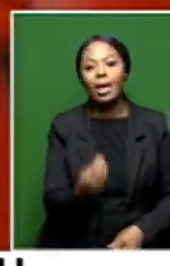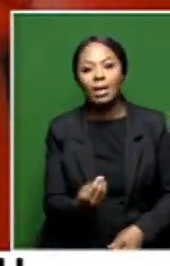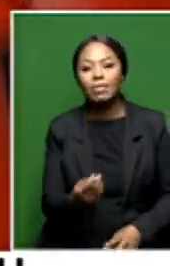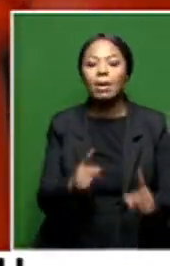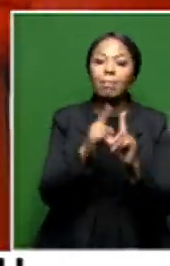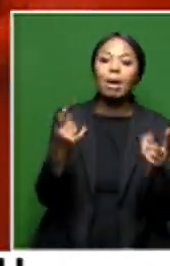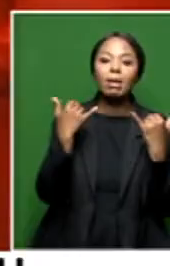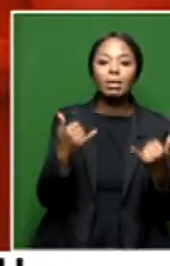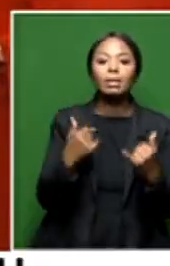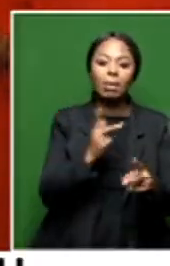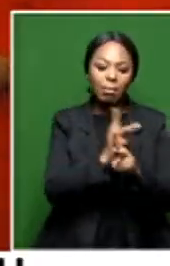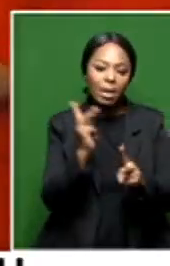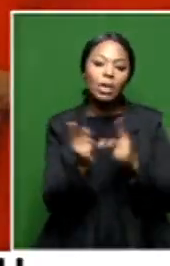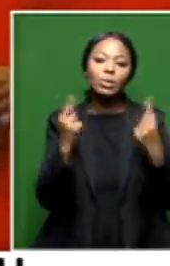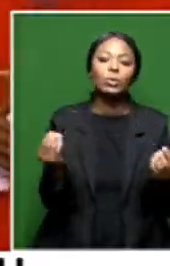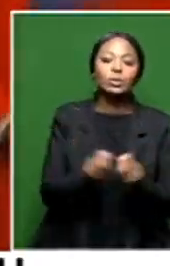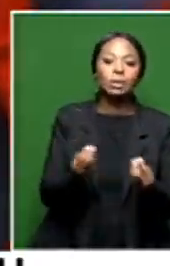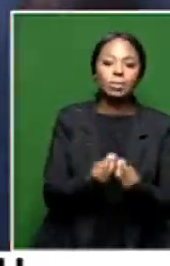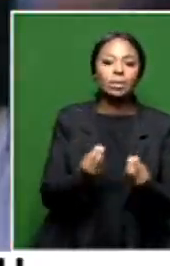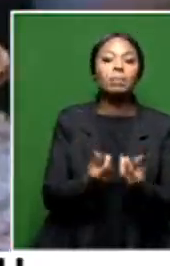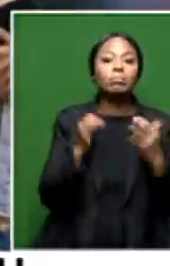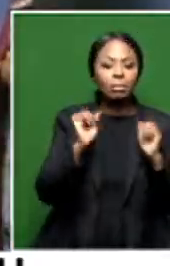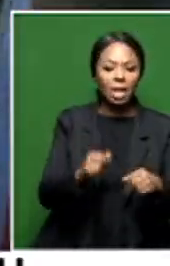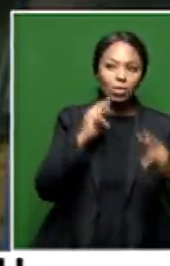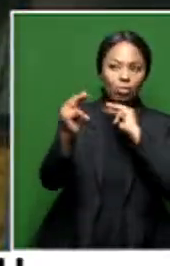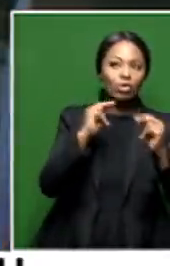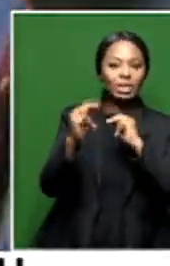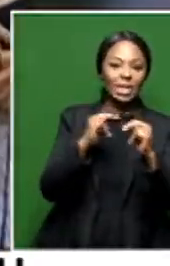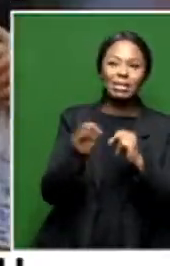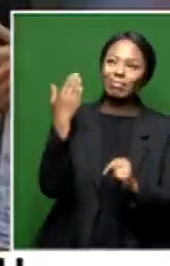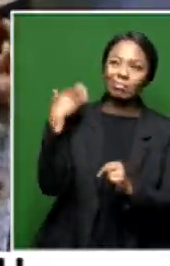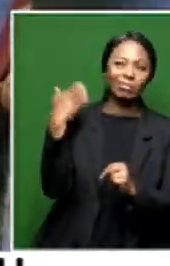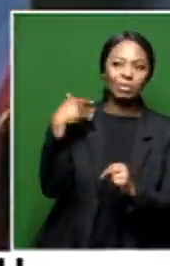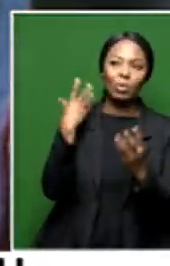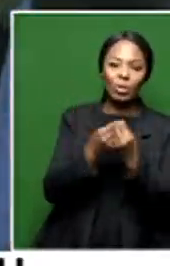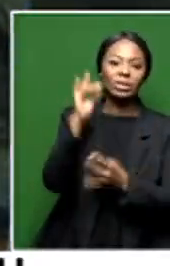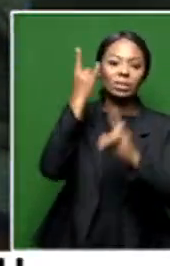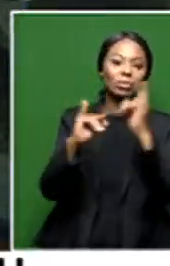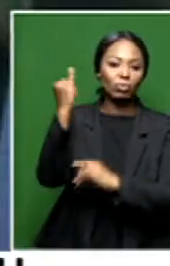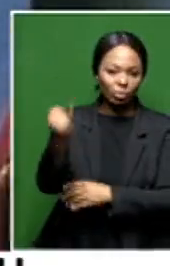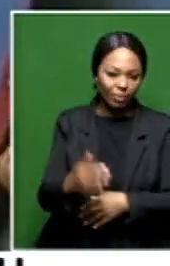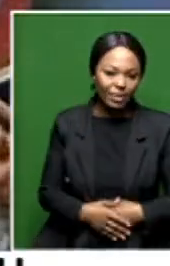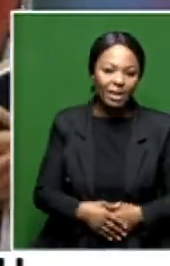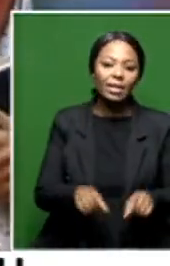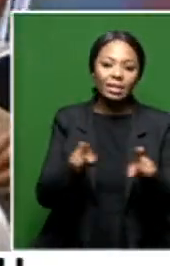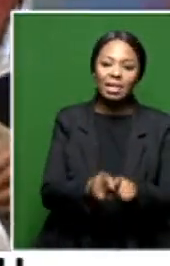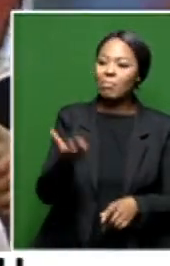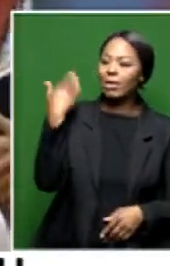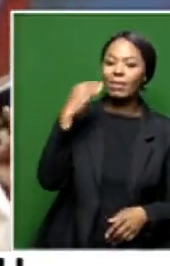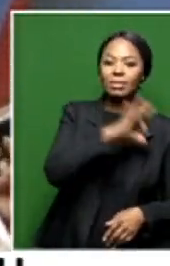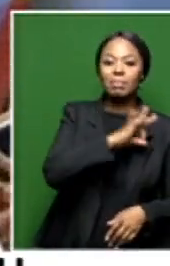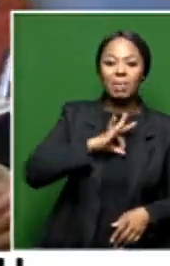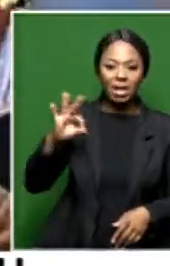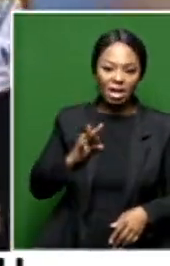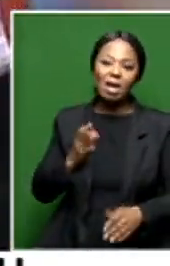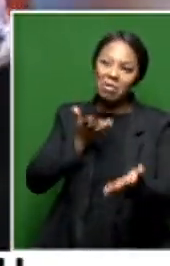action and do something. So we are in conversation with the city, or we have been in conversation with the city, even with the previous mayor. We have